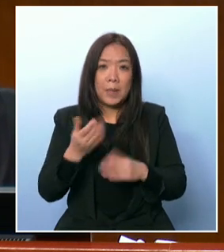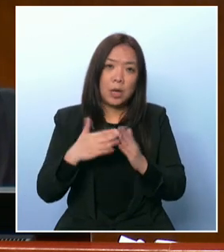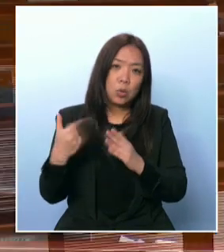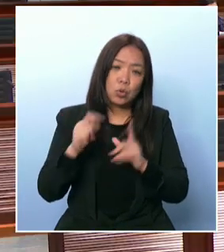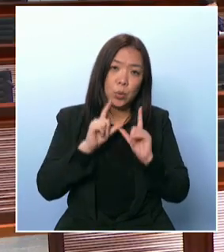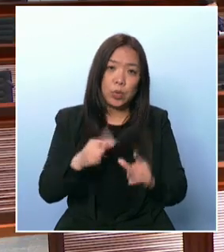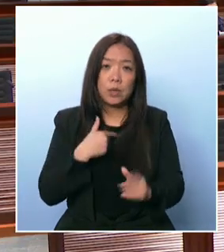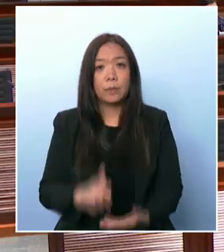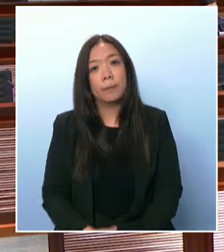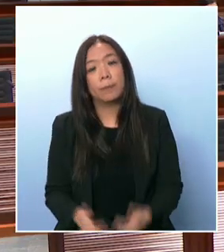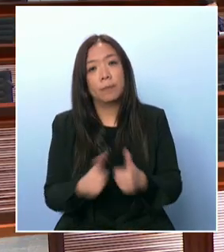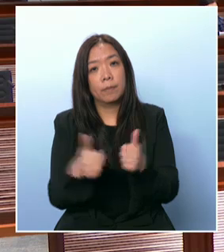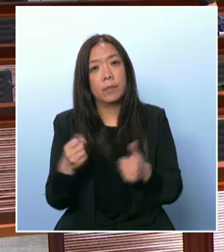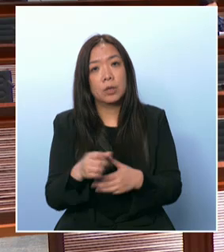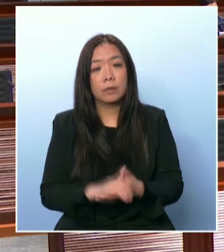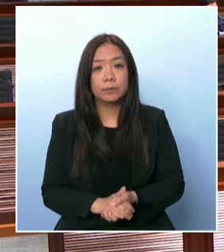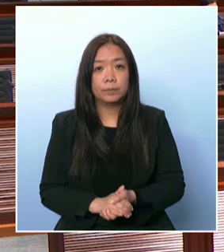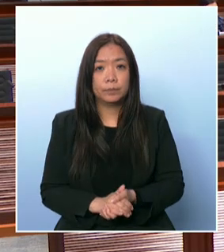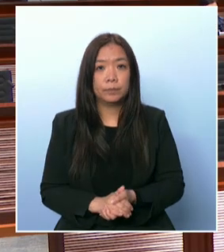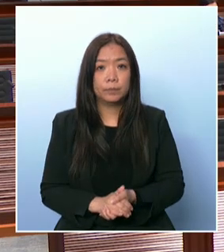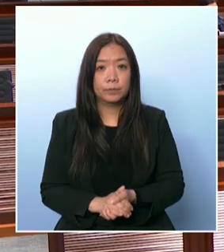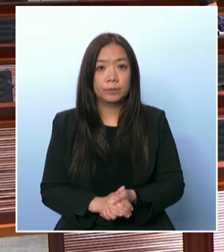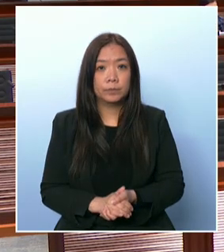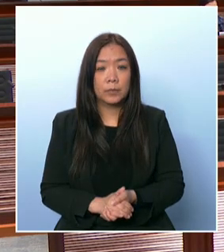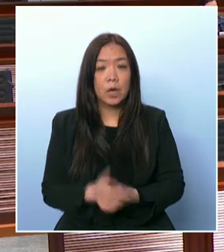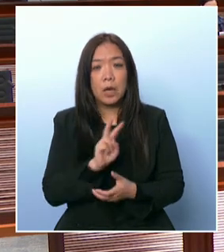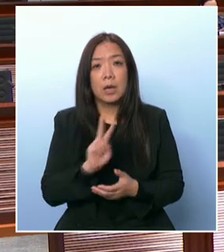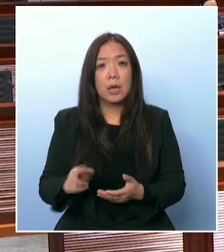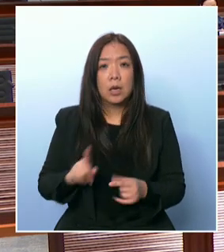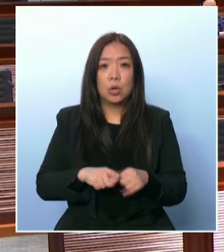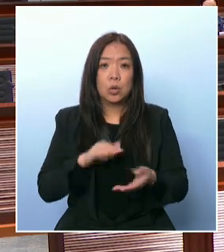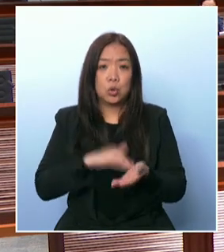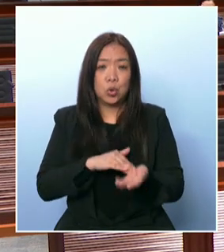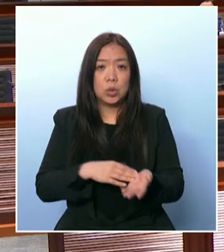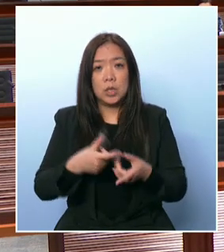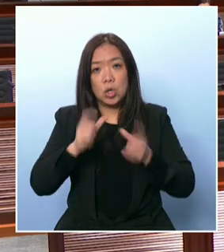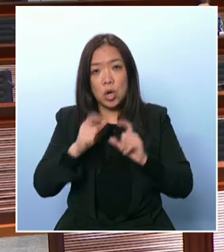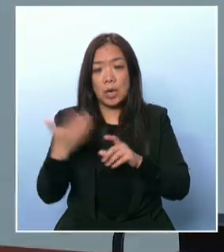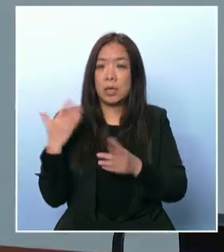some time for the Secretary to reply. Thank you, Chairman, and thank you, Secretary.